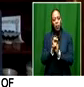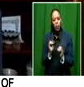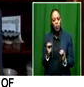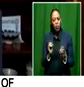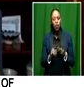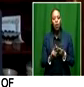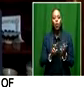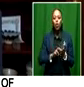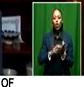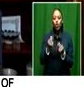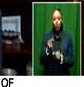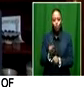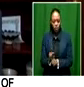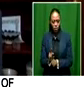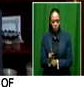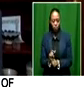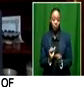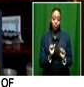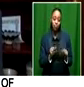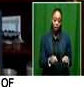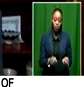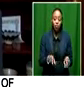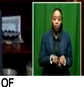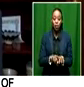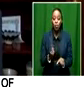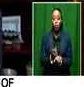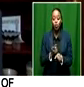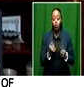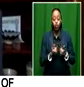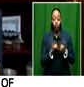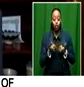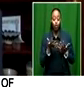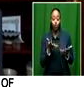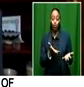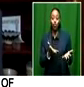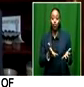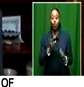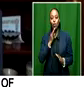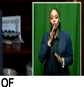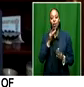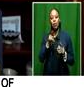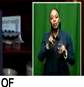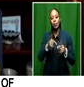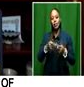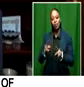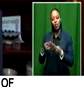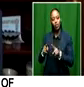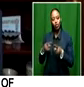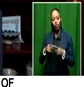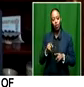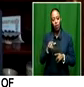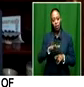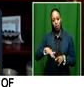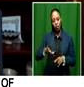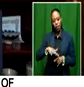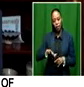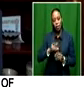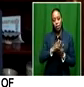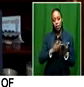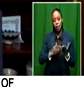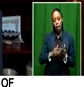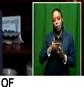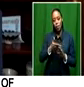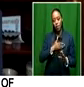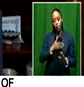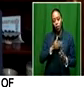and what needs to be done? And of course, this challenge is attended to from different perspectives. Some of us look at it from